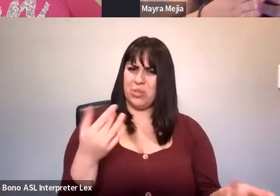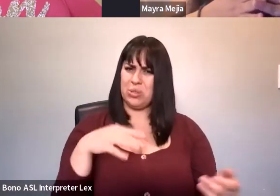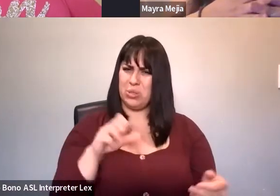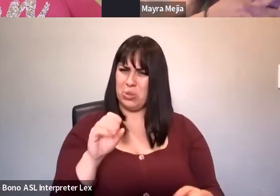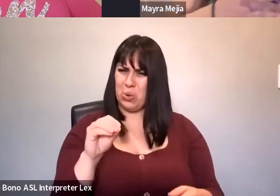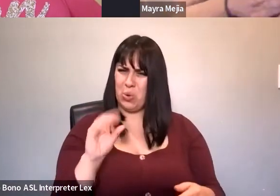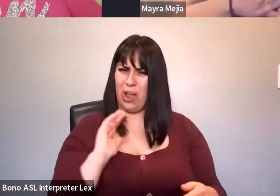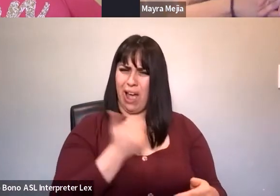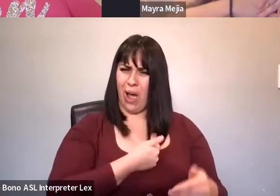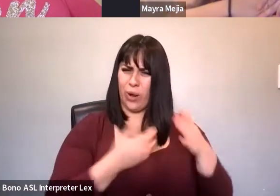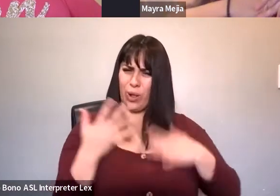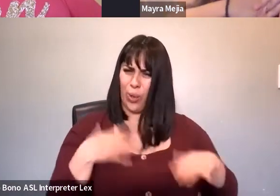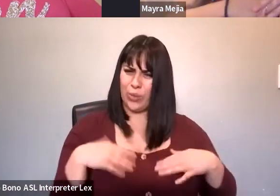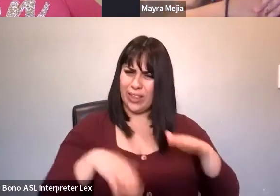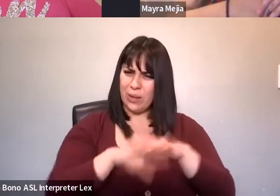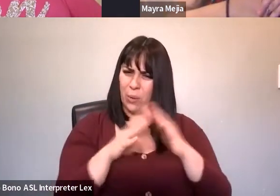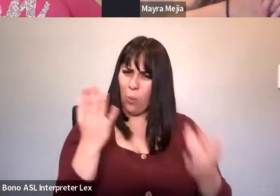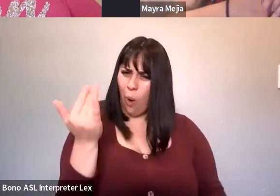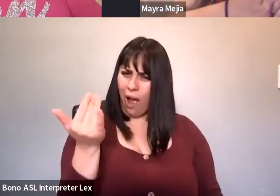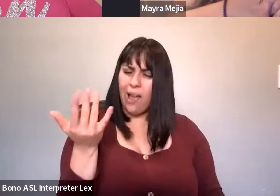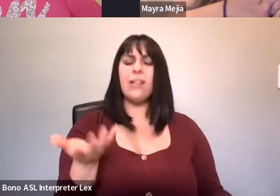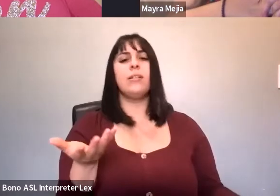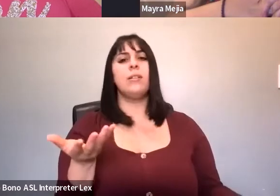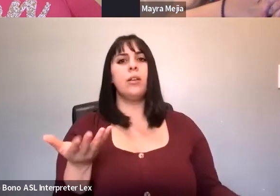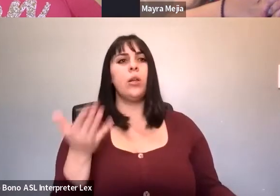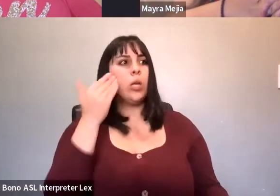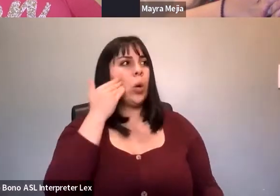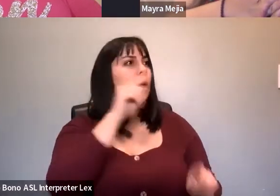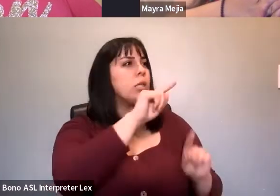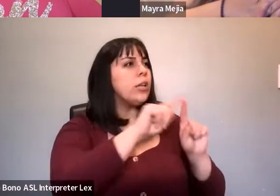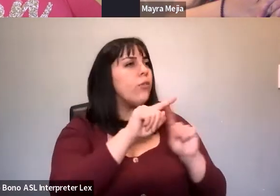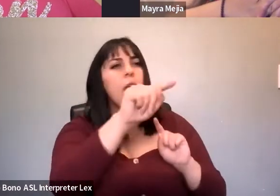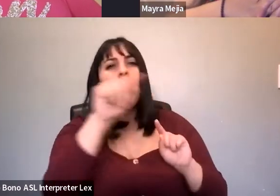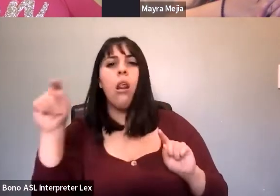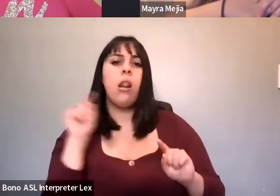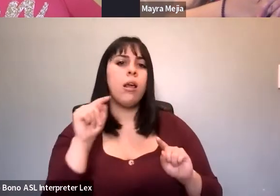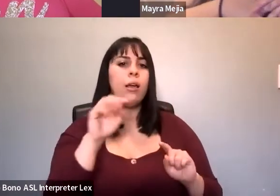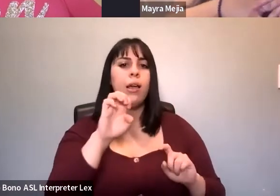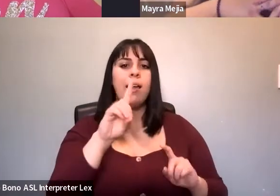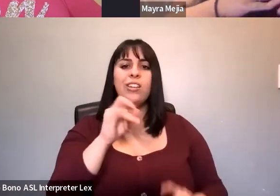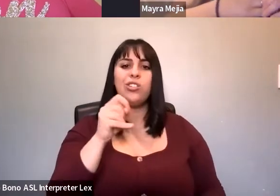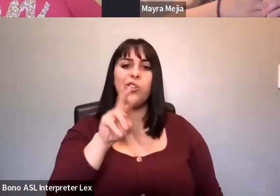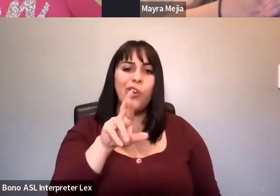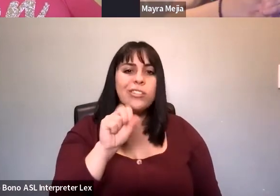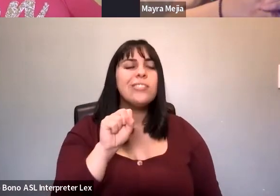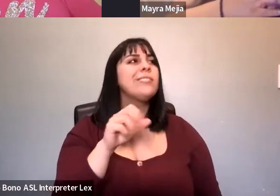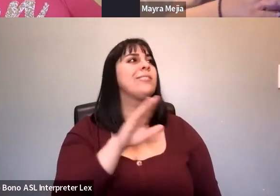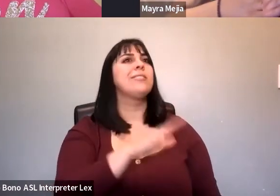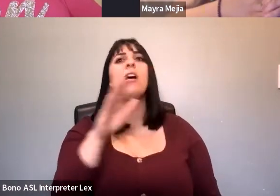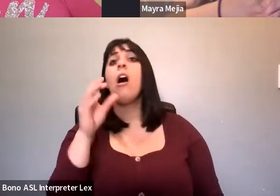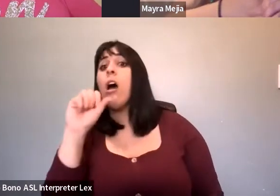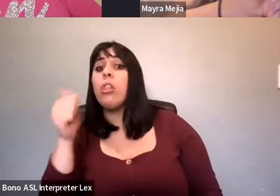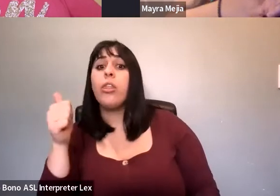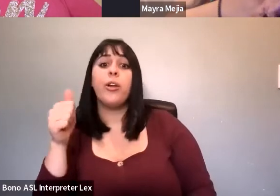people editors and publications, they simply they don't see